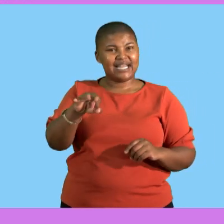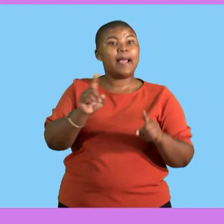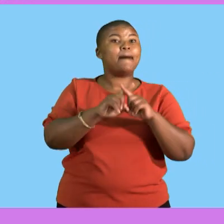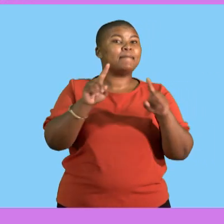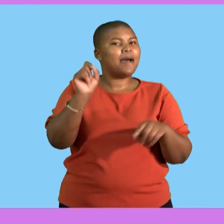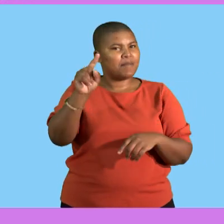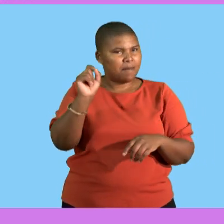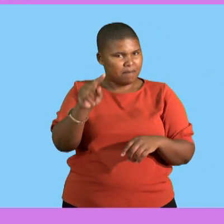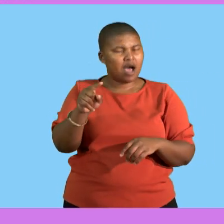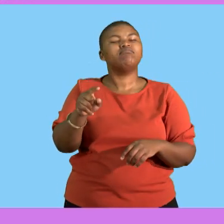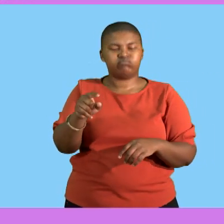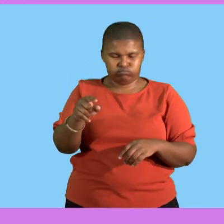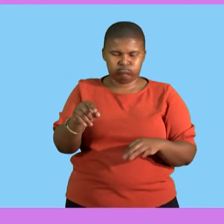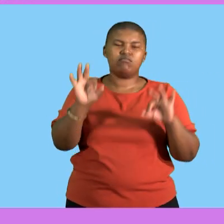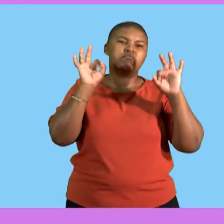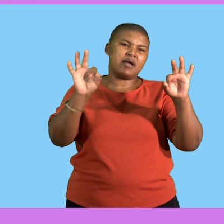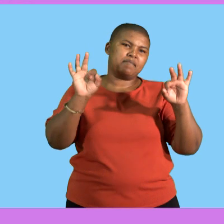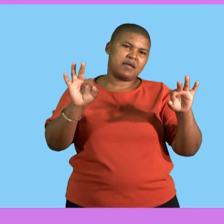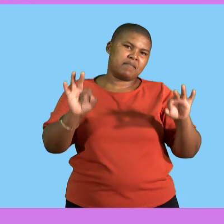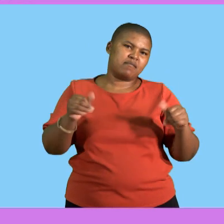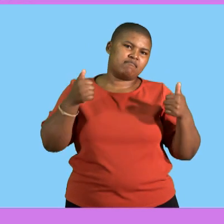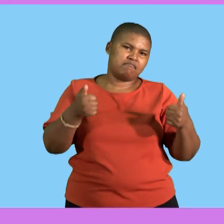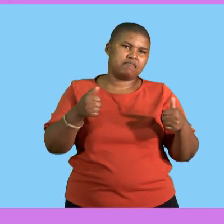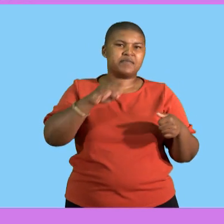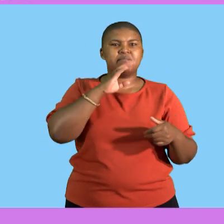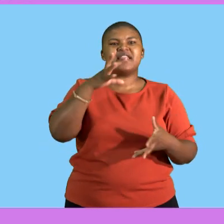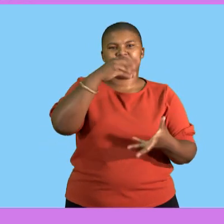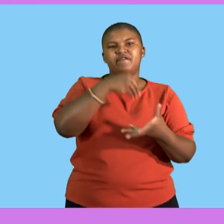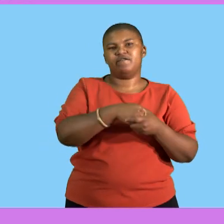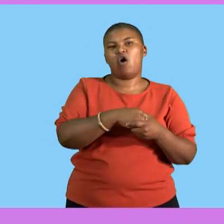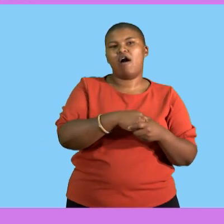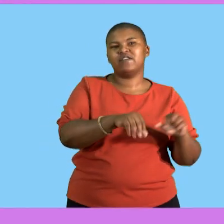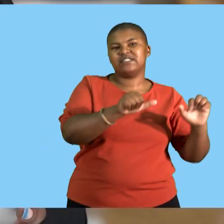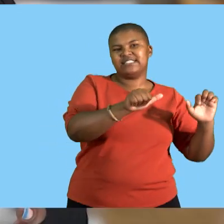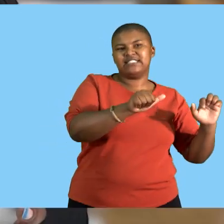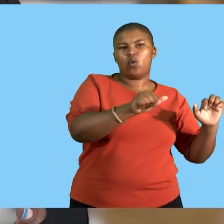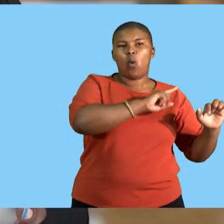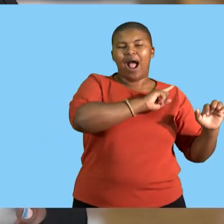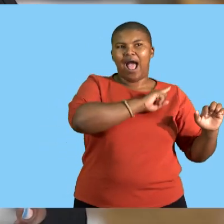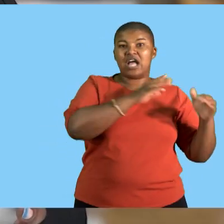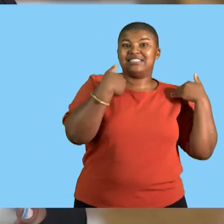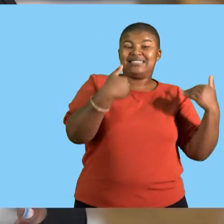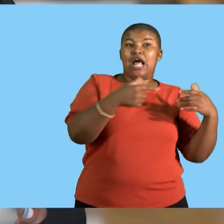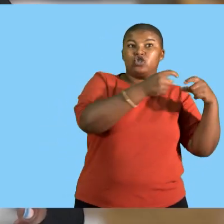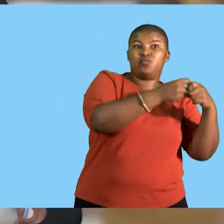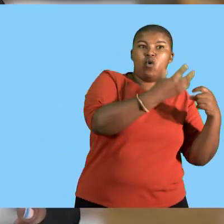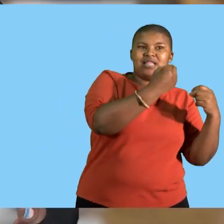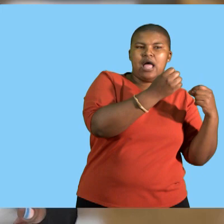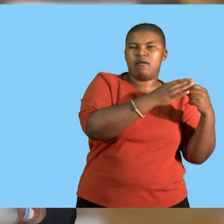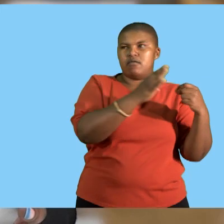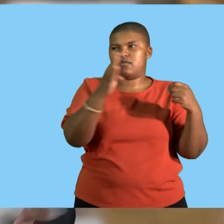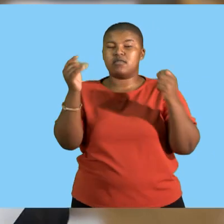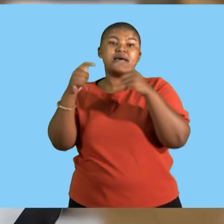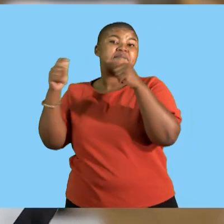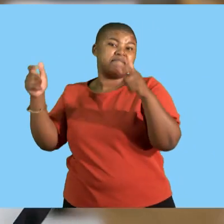in ascending order. It means our 63 is within the values there. Right, now let's go